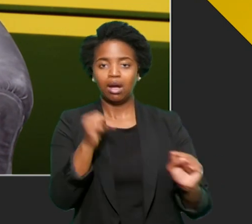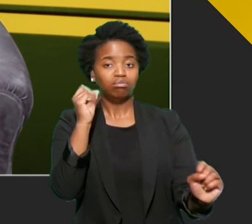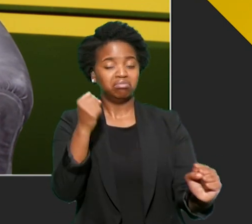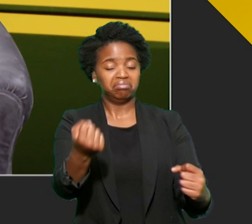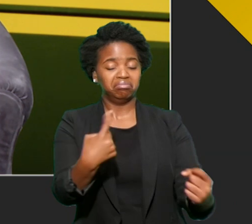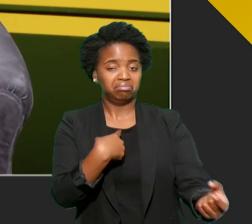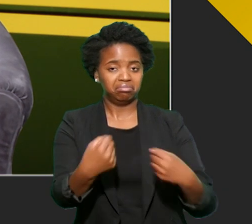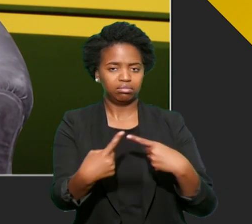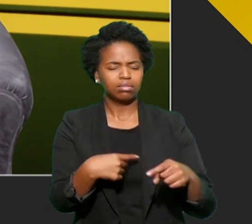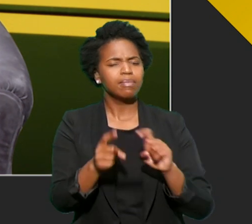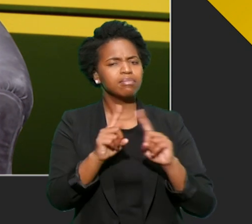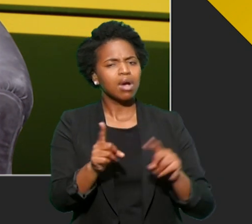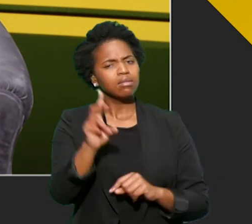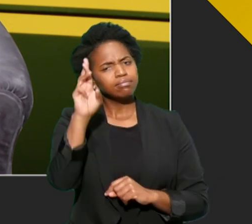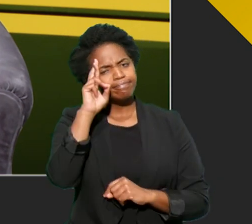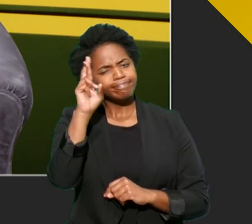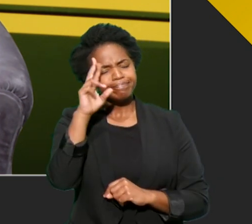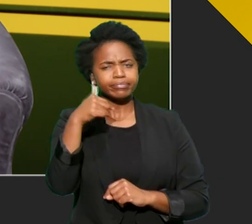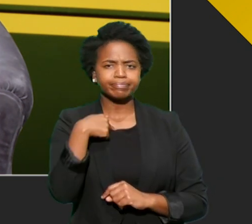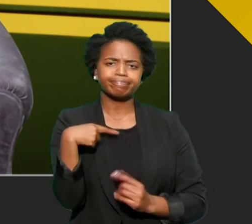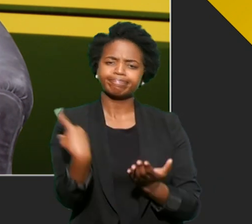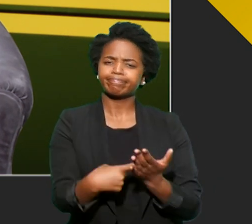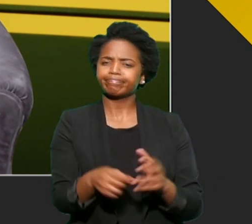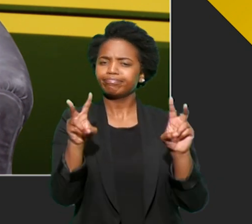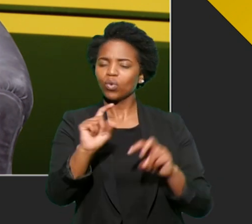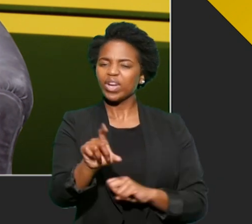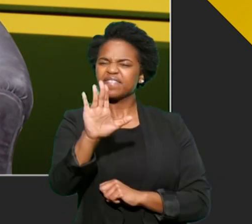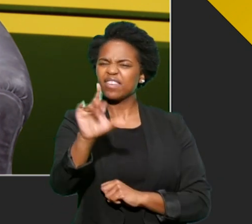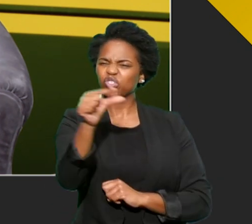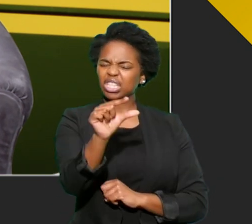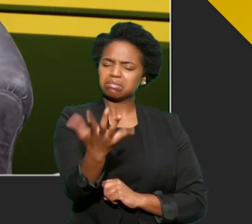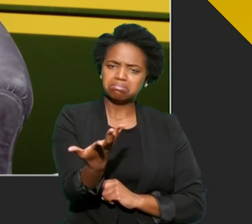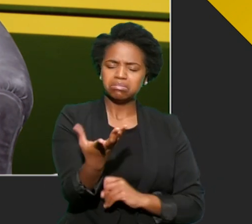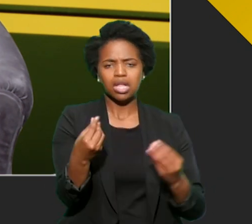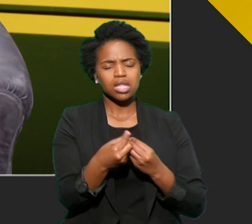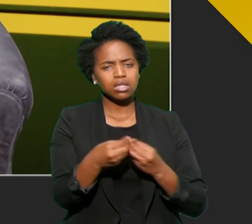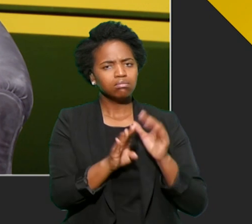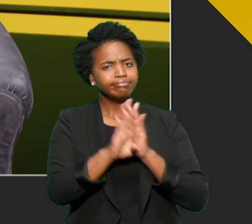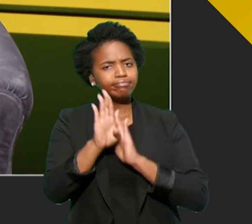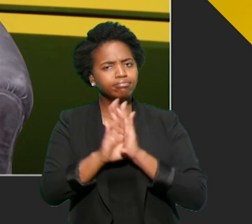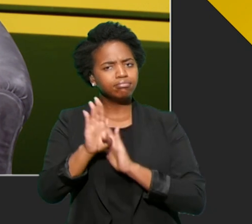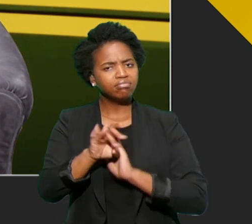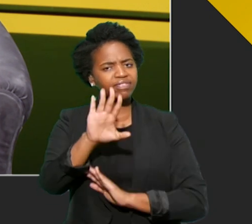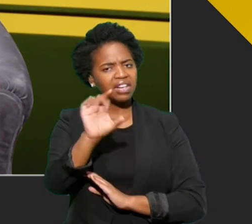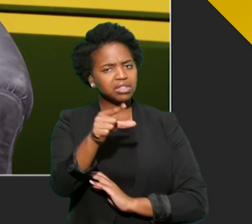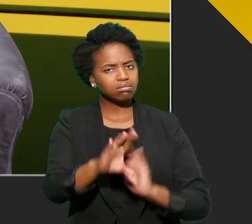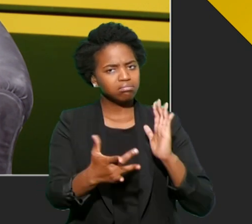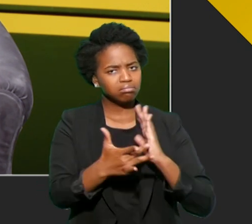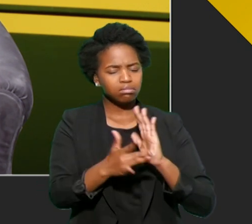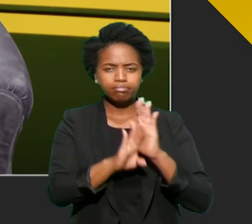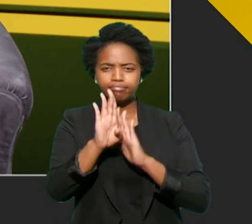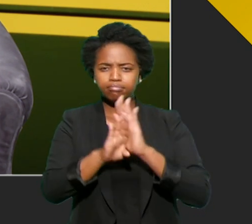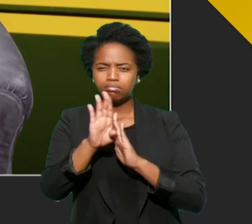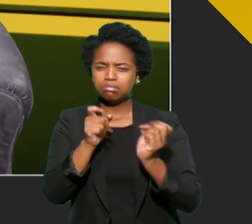072-316-1329. But also in this part of our conversation, says Kulma about how things are still happening in the world of 5G and understanding